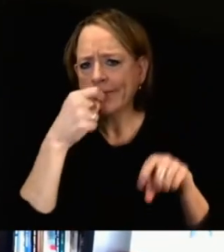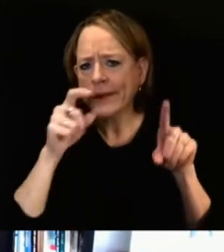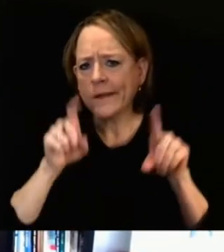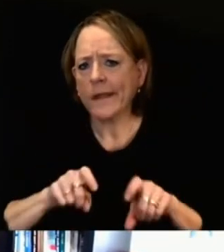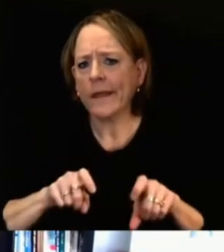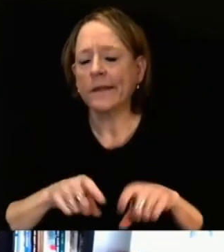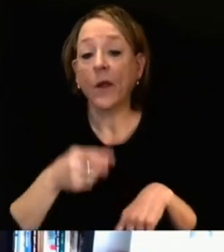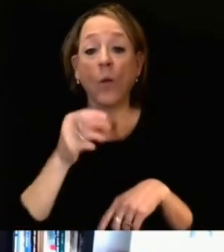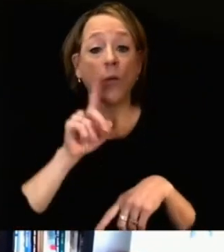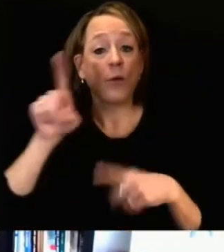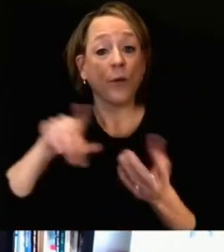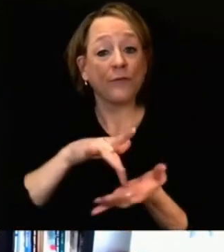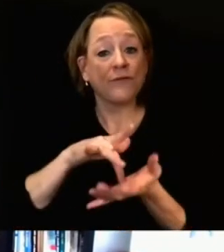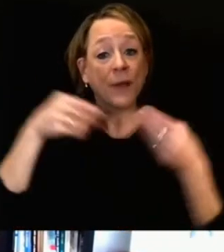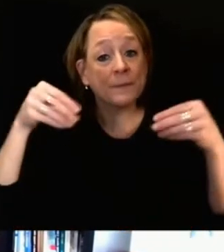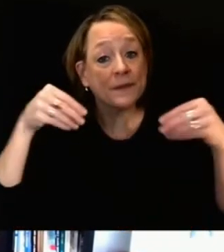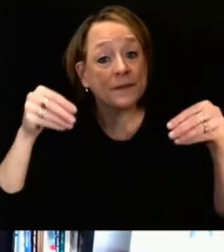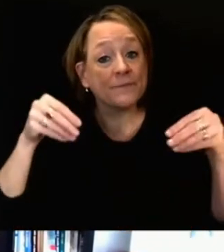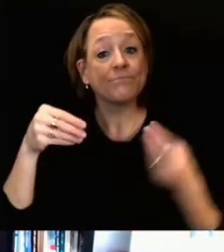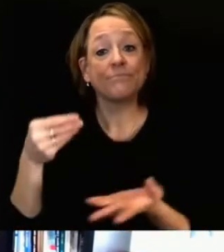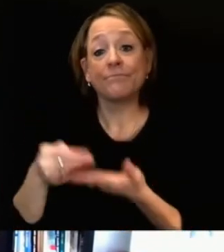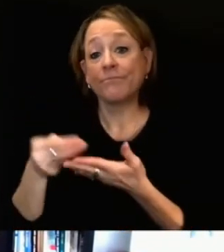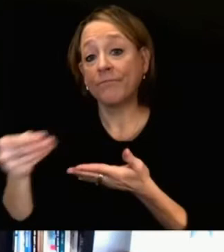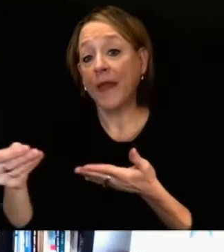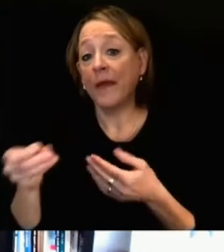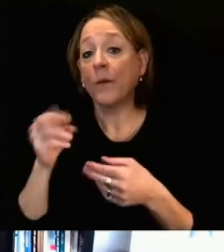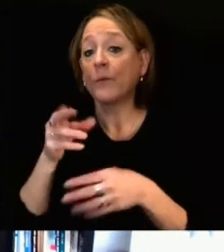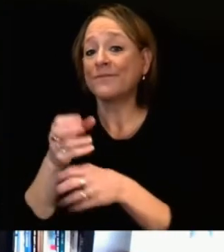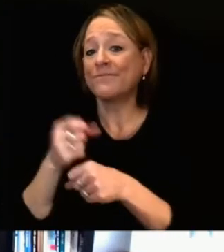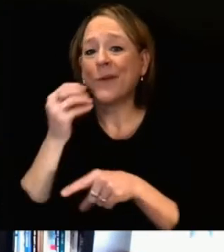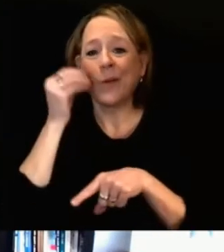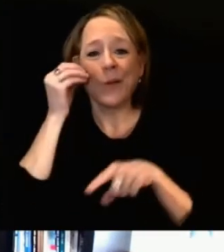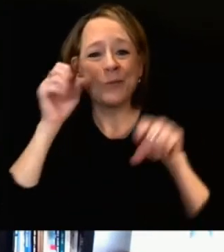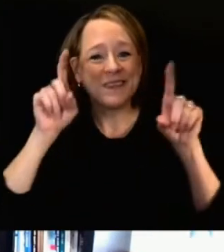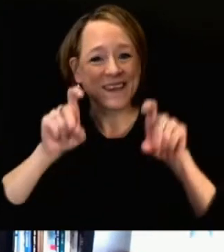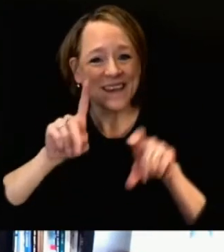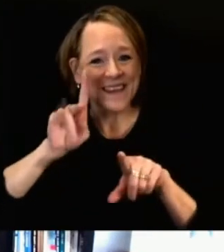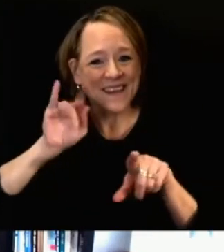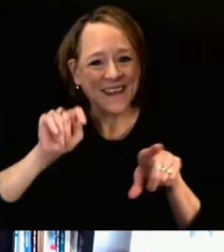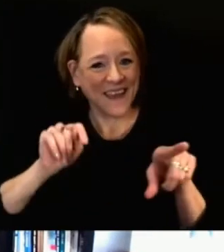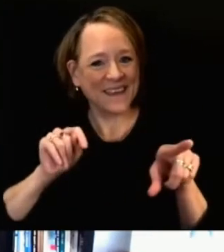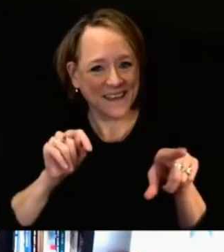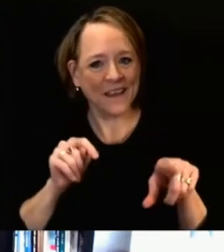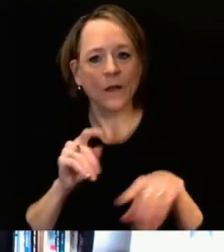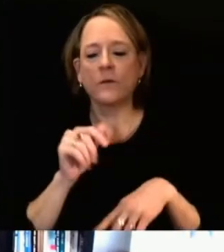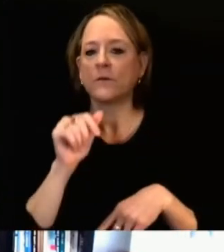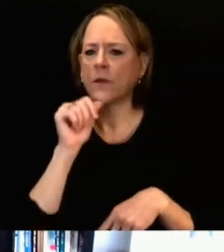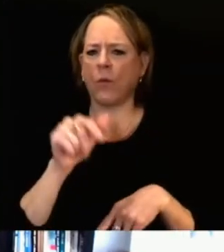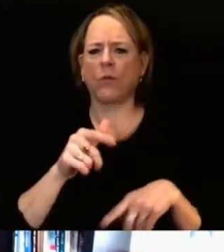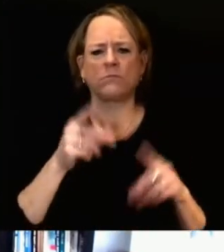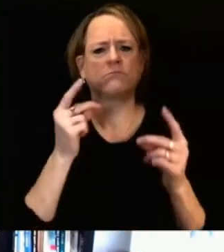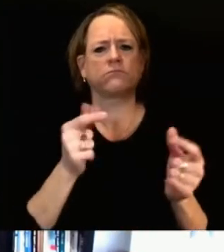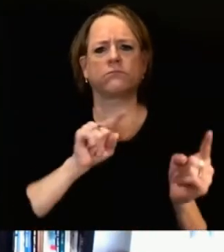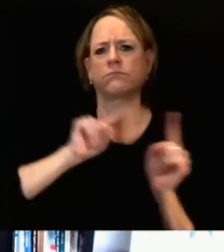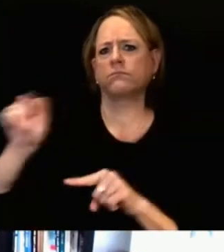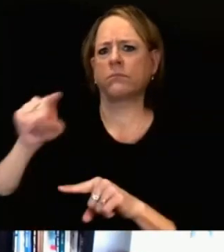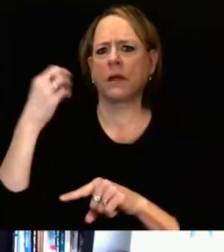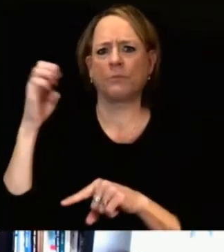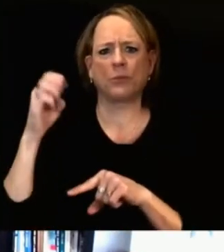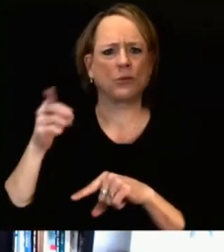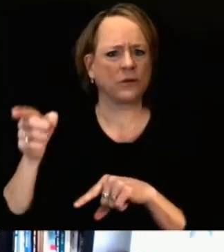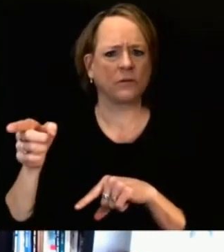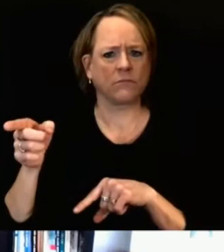testing kit. Using these other testing options allows hospital staff to take care of patients and reduces the risk of